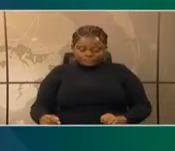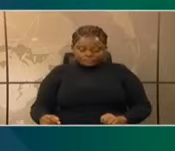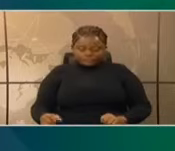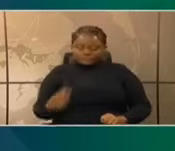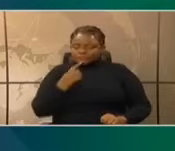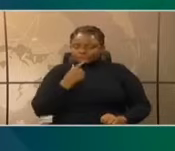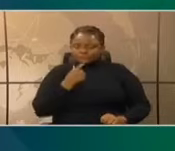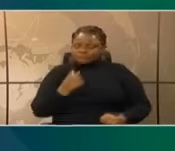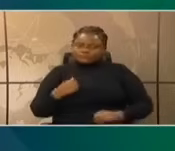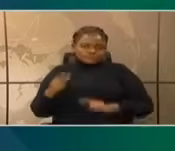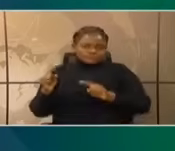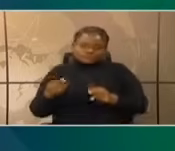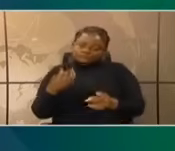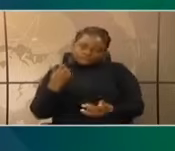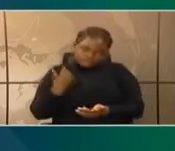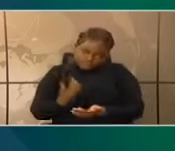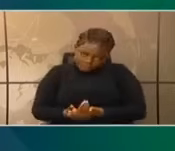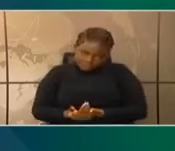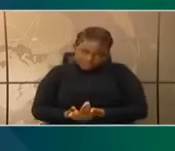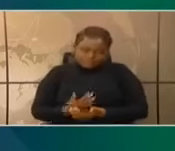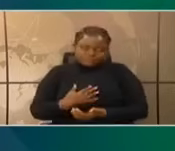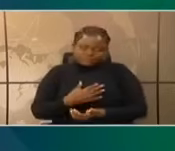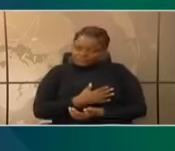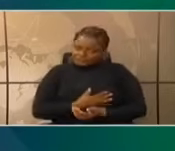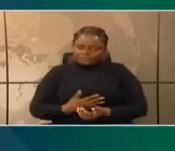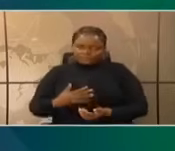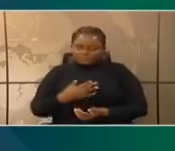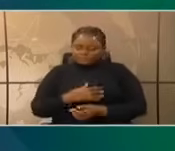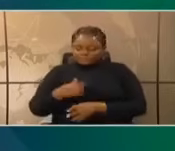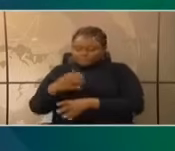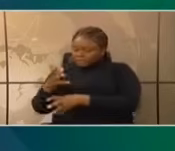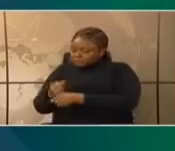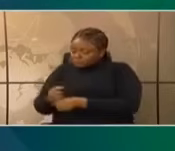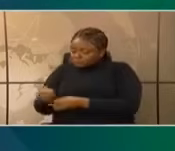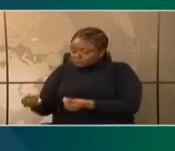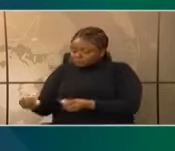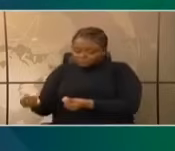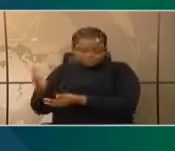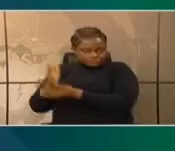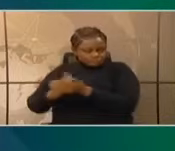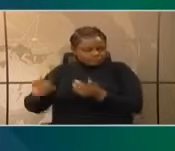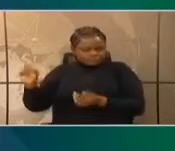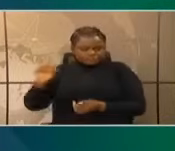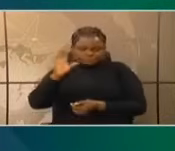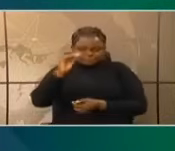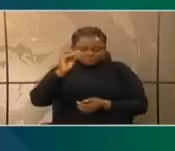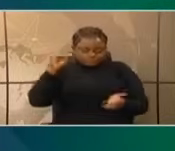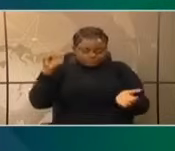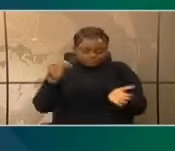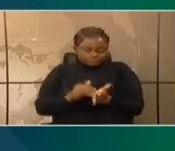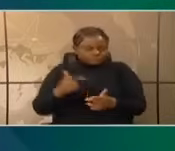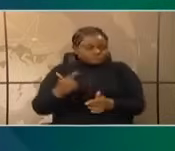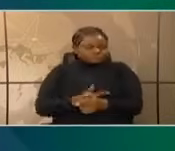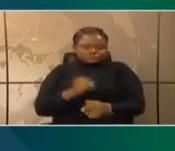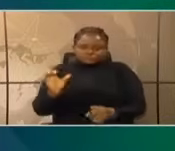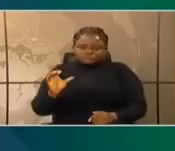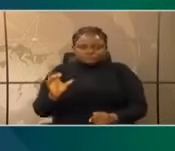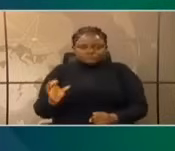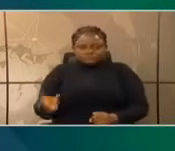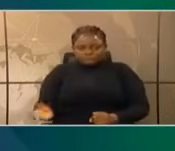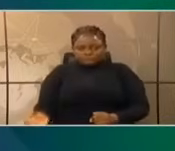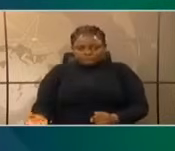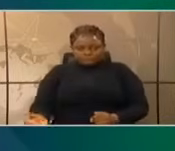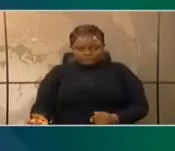Ding. Me kwaka cha sakura, me pacho wada uno me nyado. Me nya asase bi wo baby, 50,000 Ghana cedis for 4 plot in kran asase.